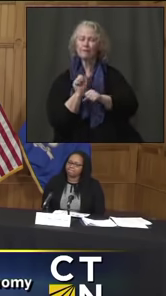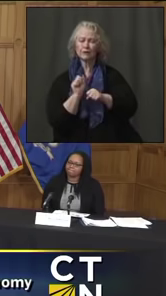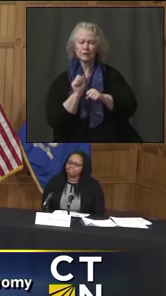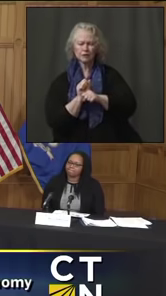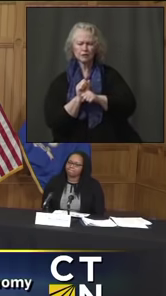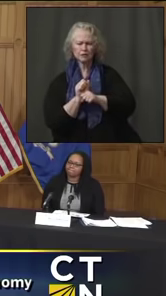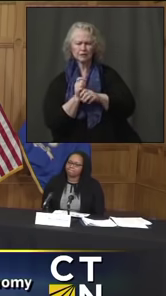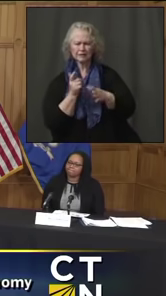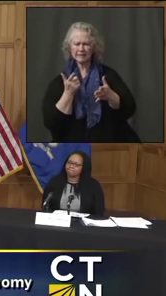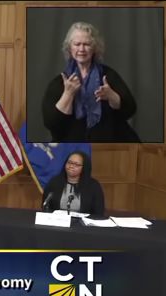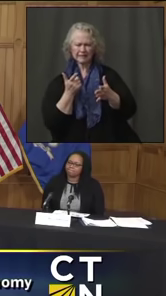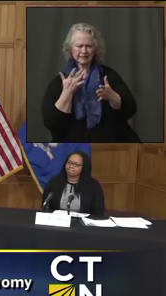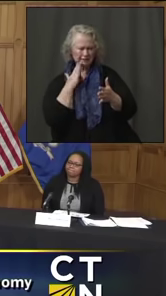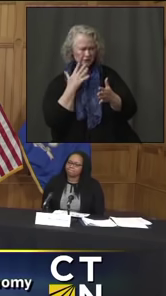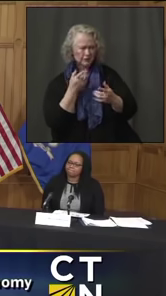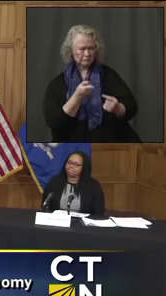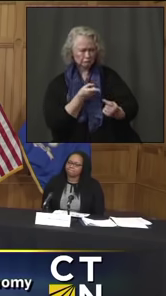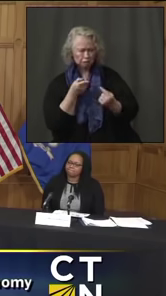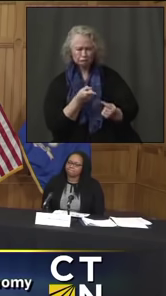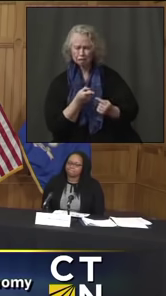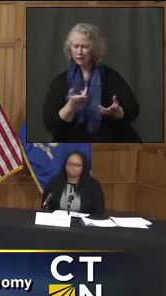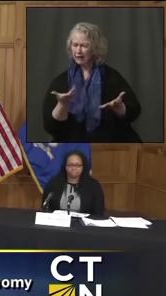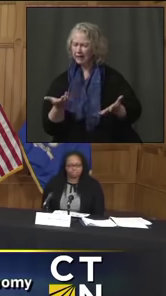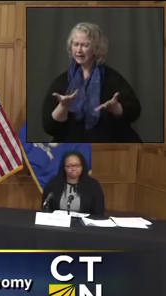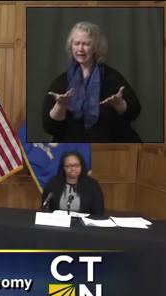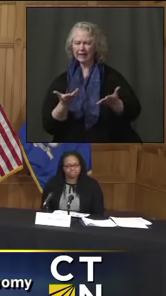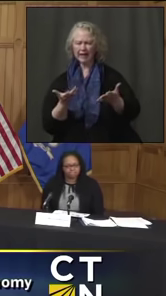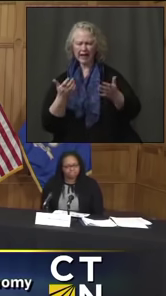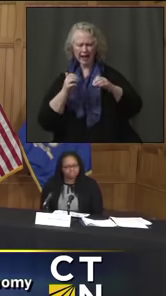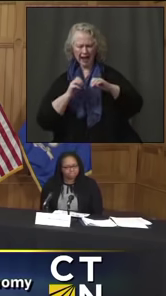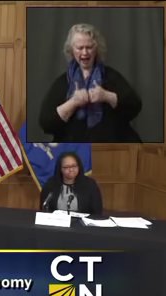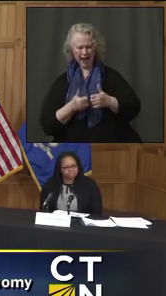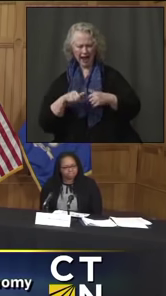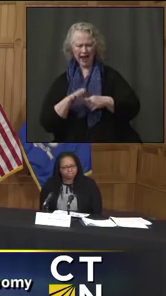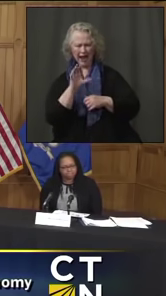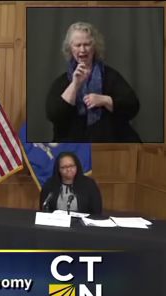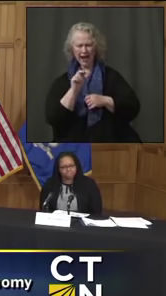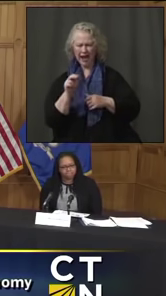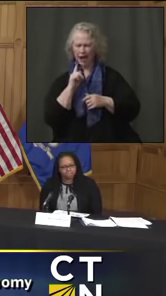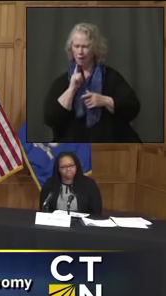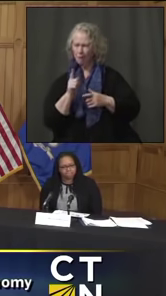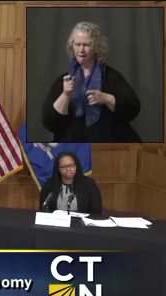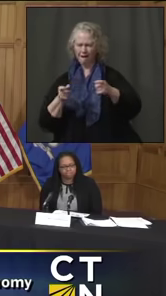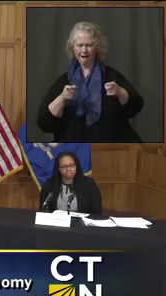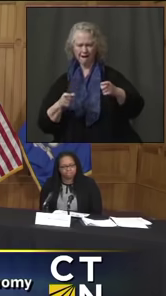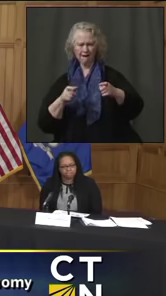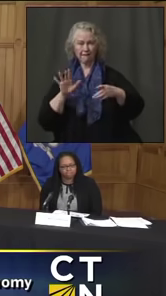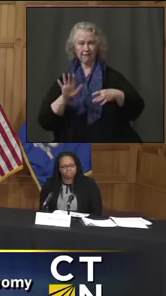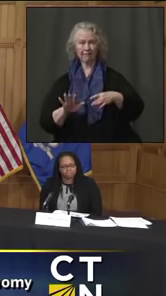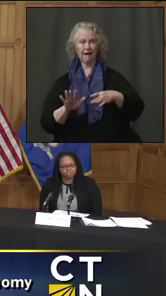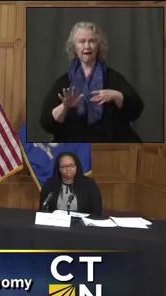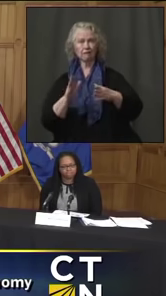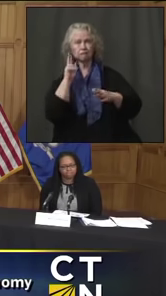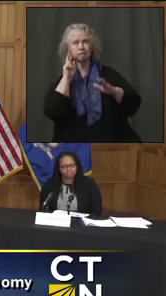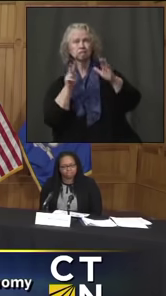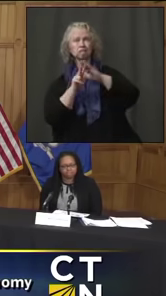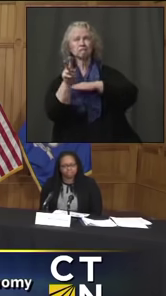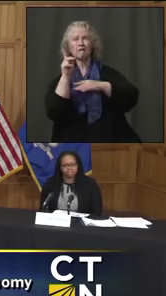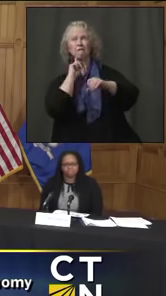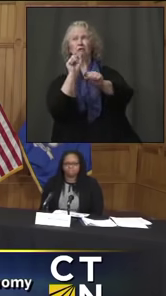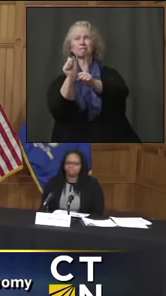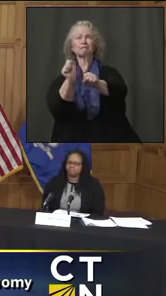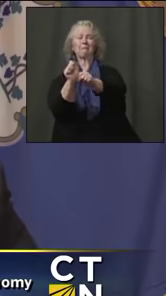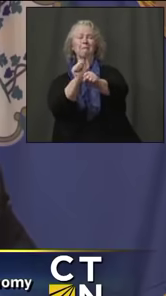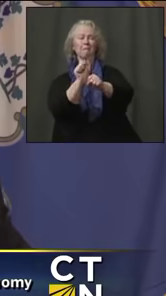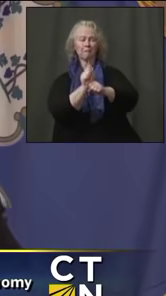the struggles that the COVID-19 is leaving to the state. How is the state of Connecticut going to handle the job market? I think that's